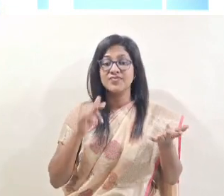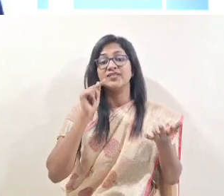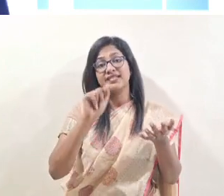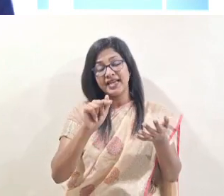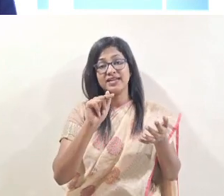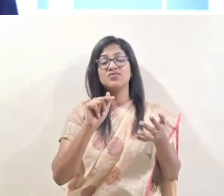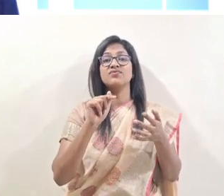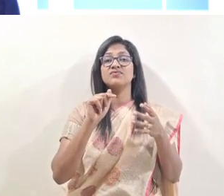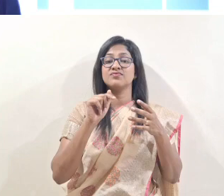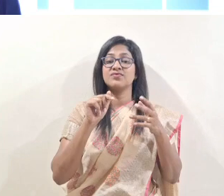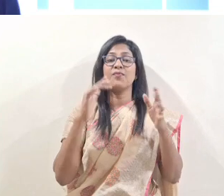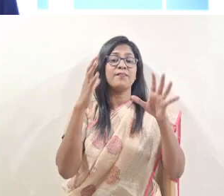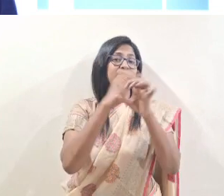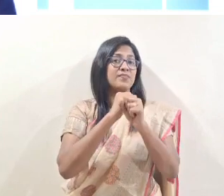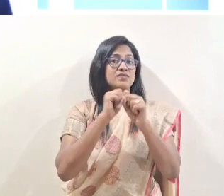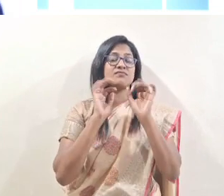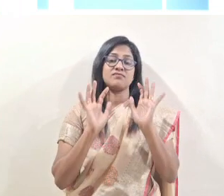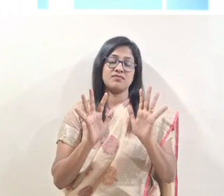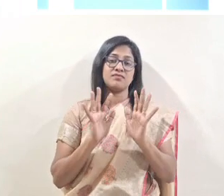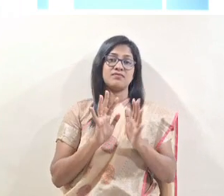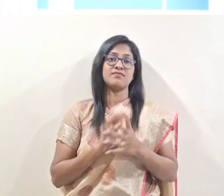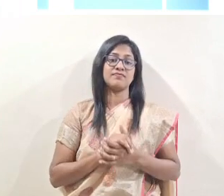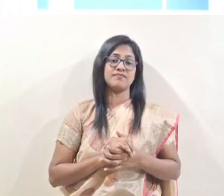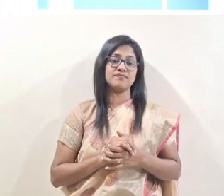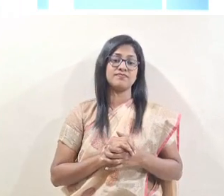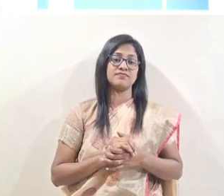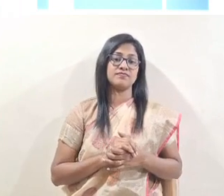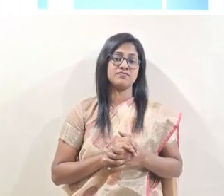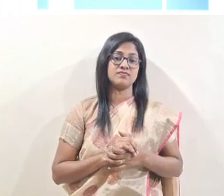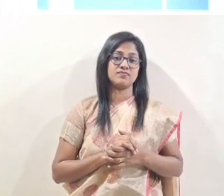is also missing now.